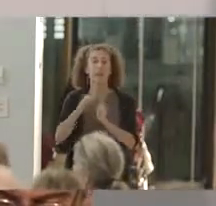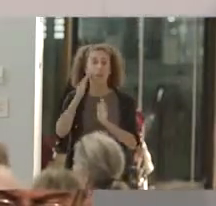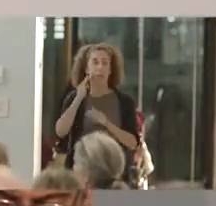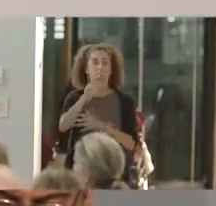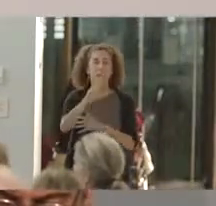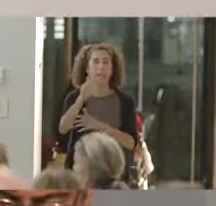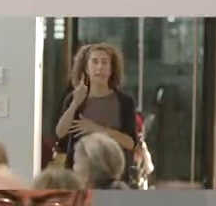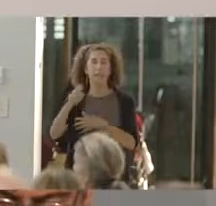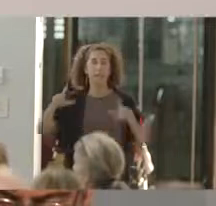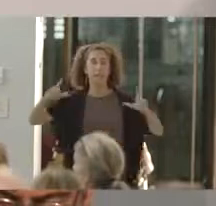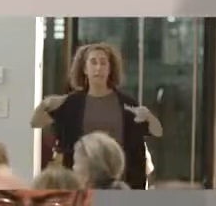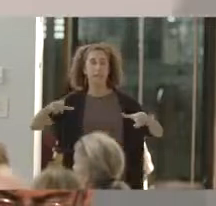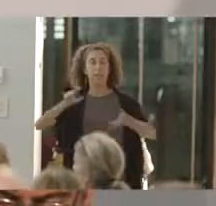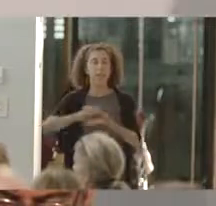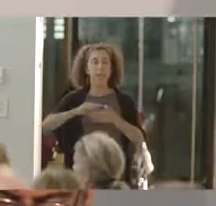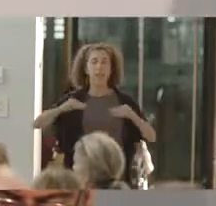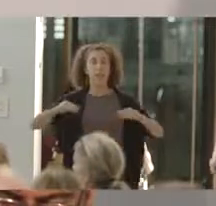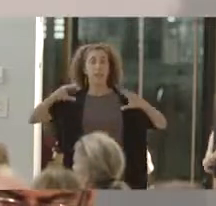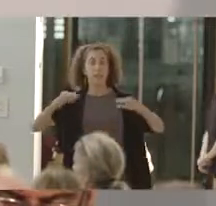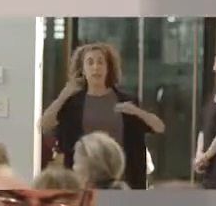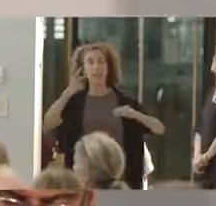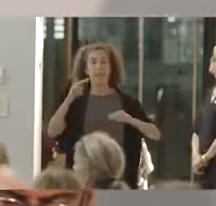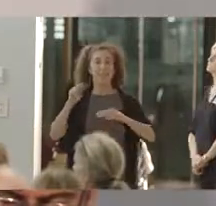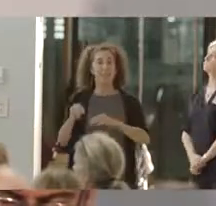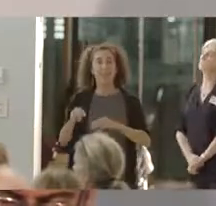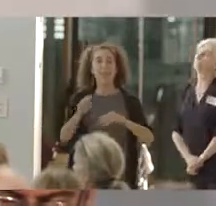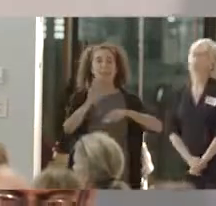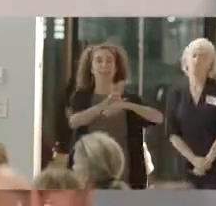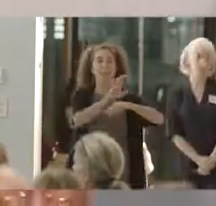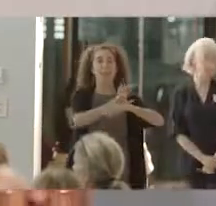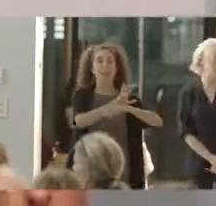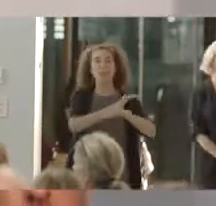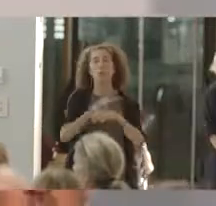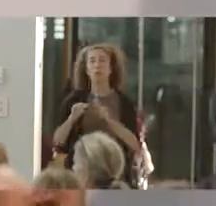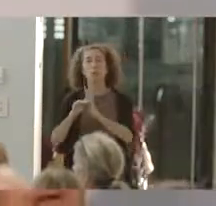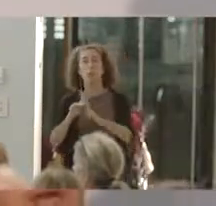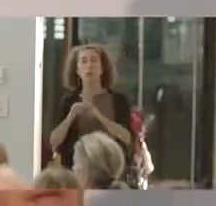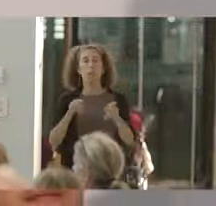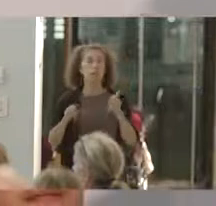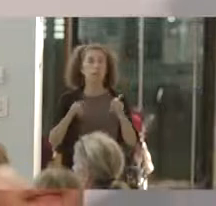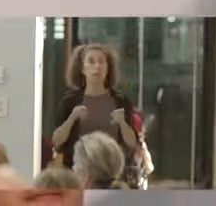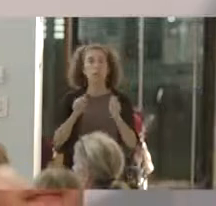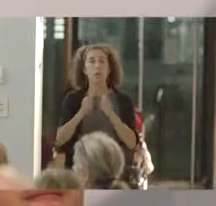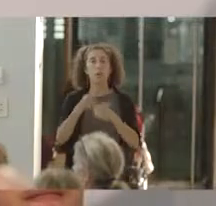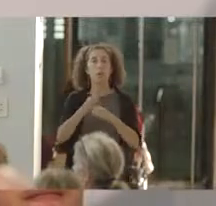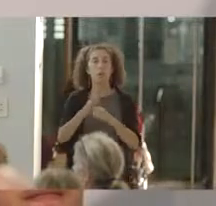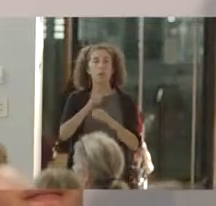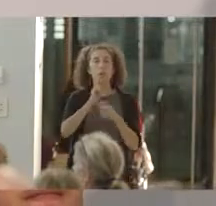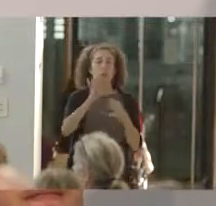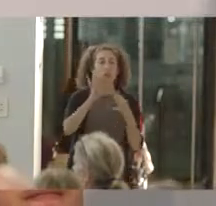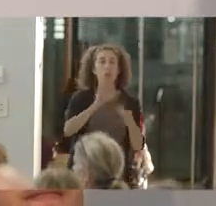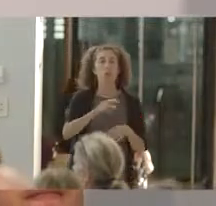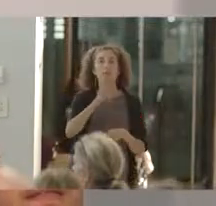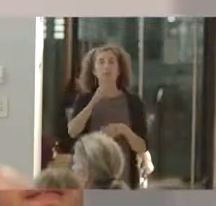validate the computational work with the scaled physical model, because some components of hydraulics are very difficult to mathematically capture accurately.